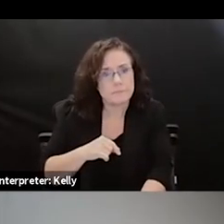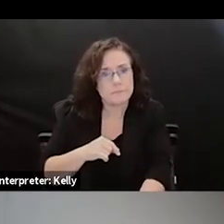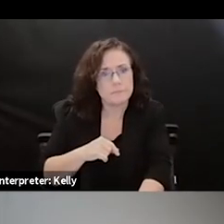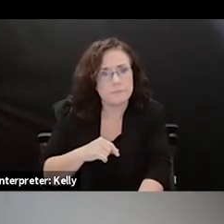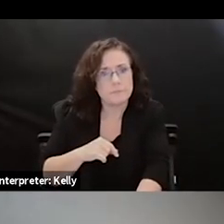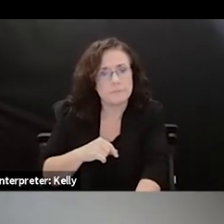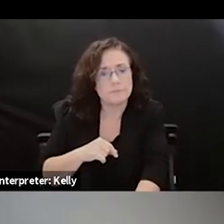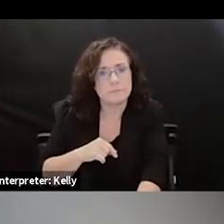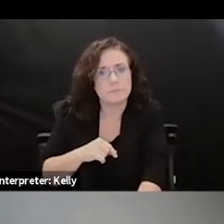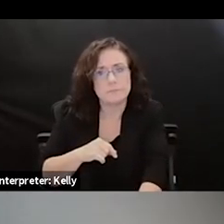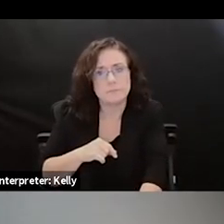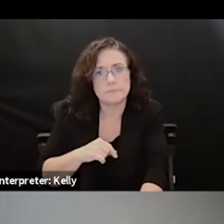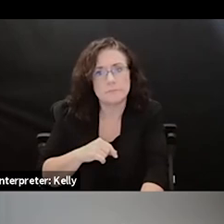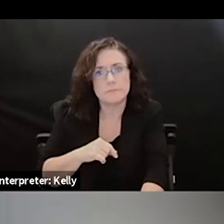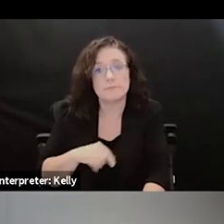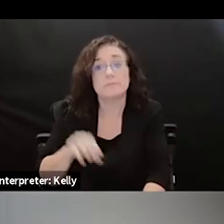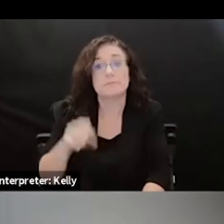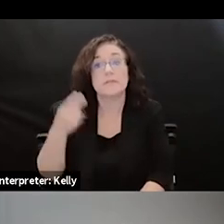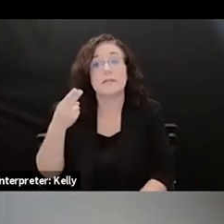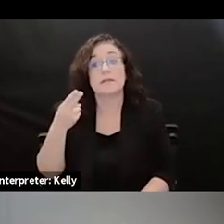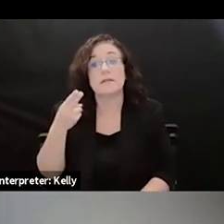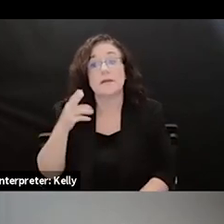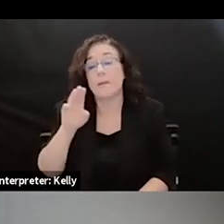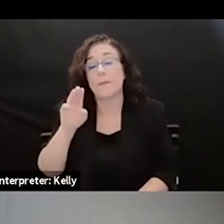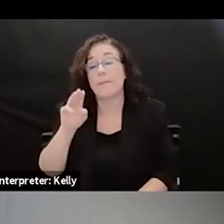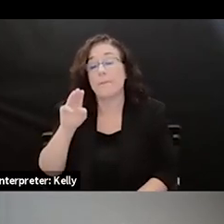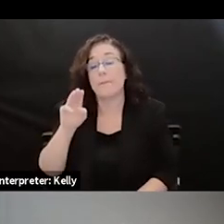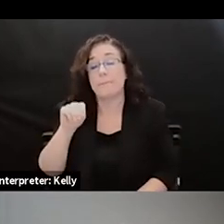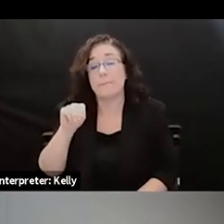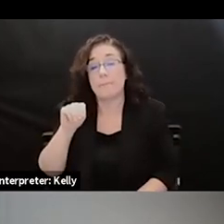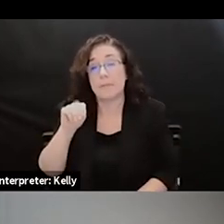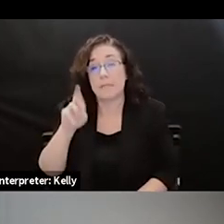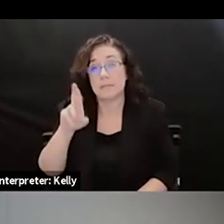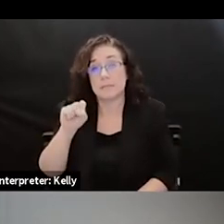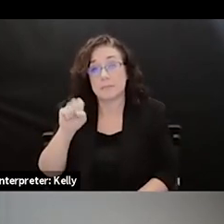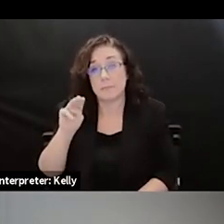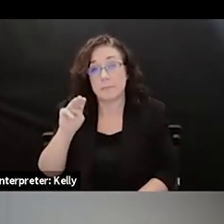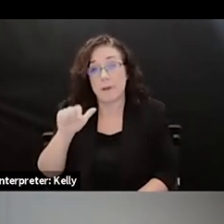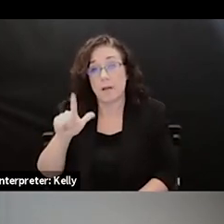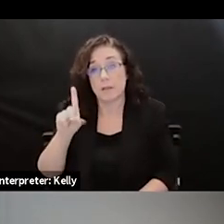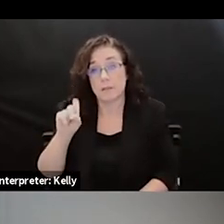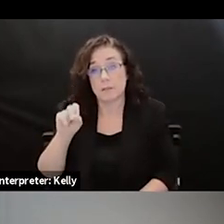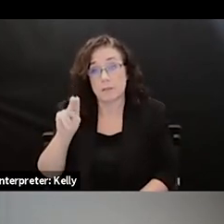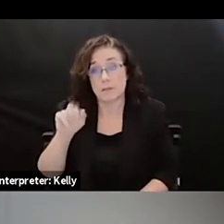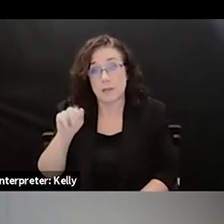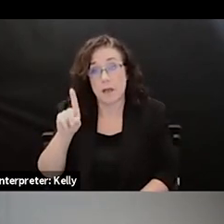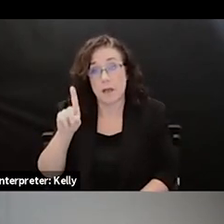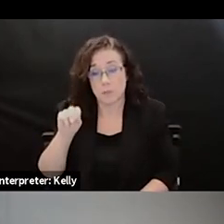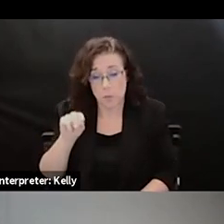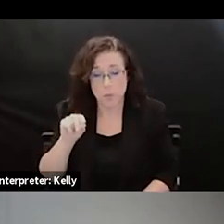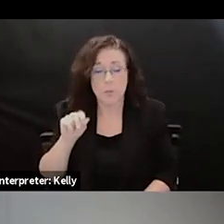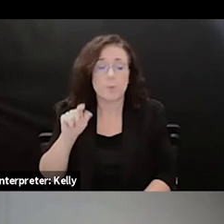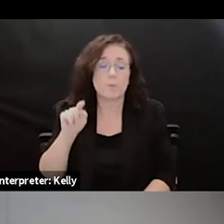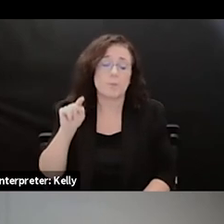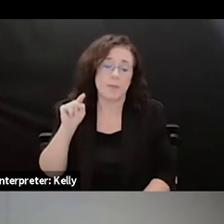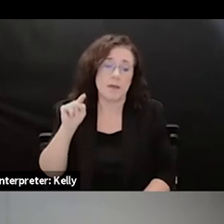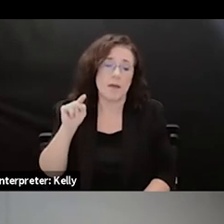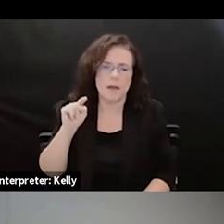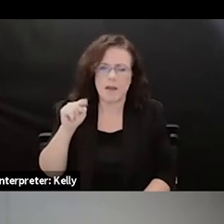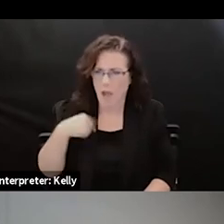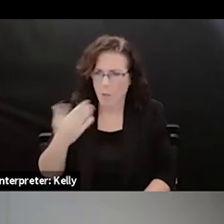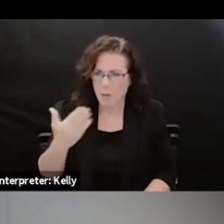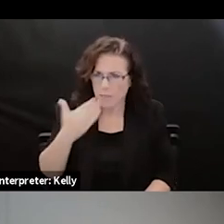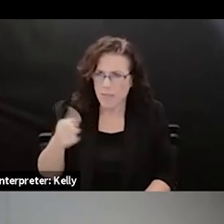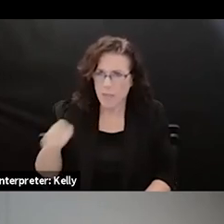i i wholeheartedly agree with you shiloh i want to thank you first of all in my experience doing compliance work in my previous district i